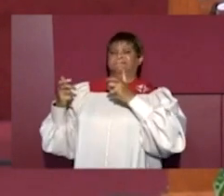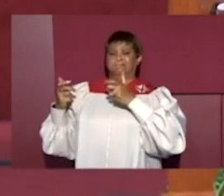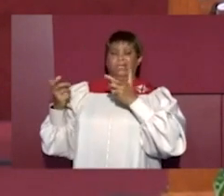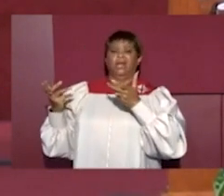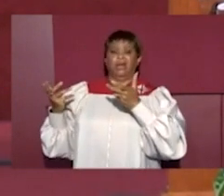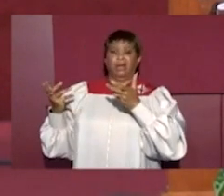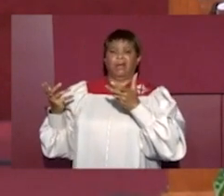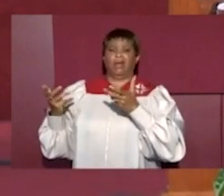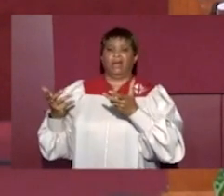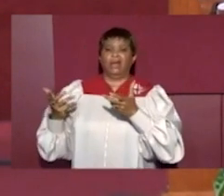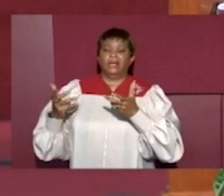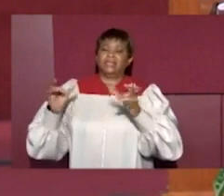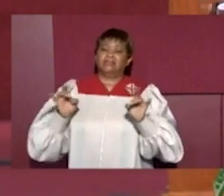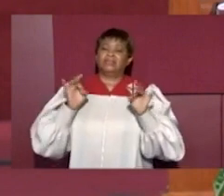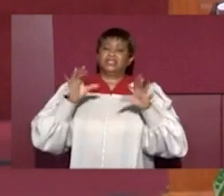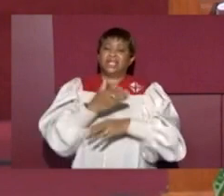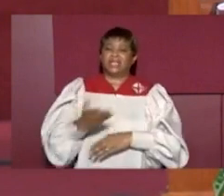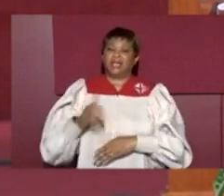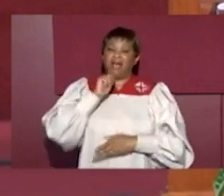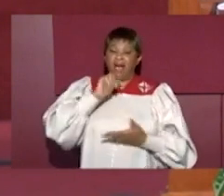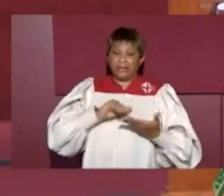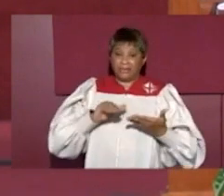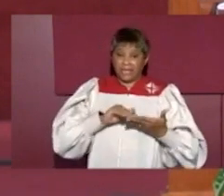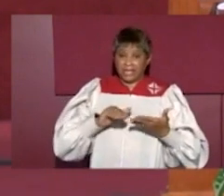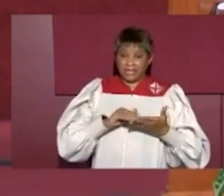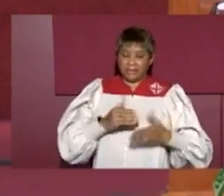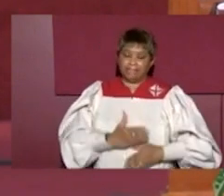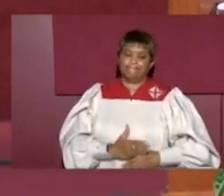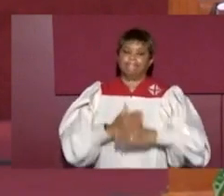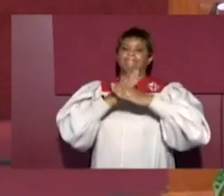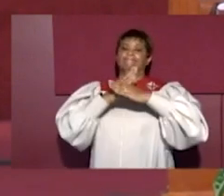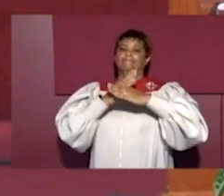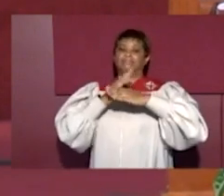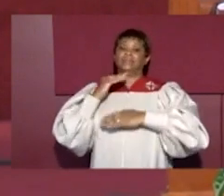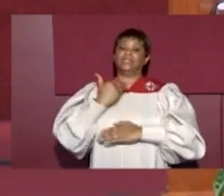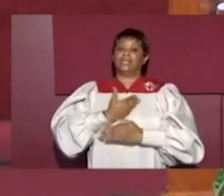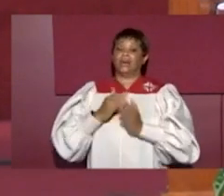Now, here's some real tragic things. Unforgiveness hinders our prayers.